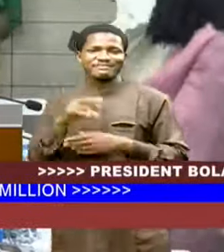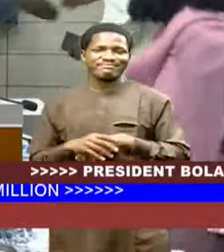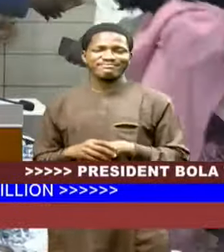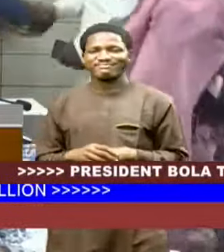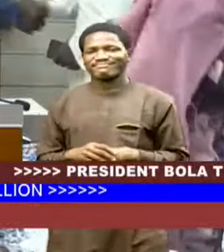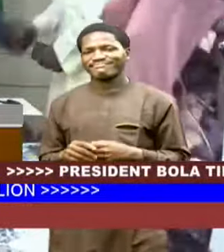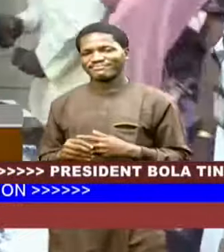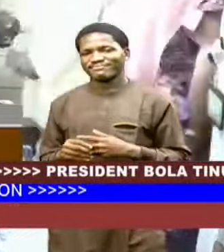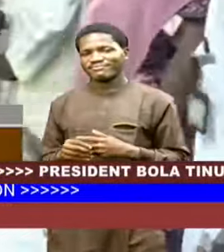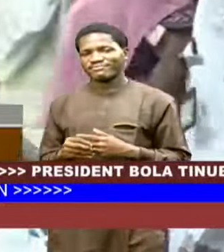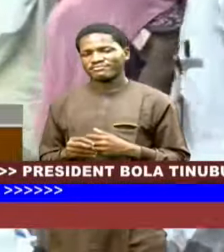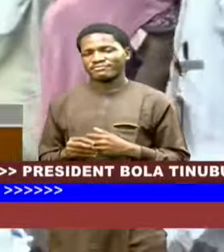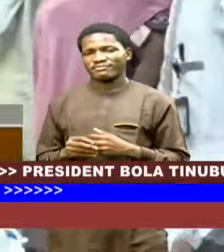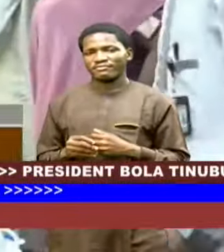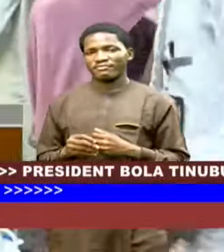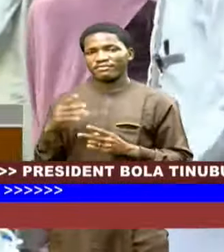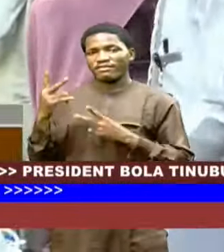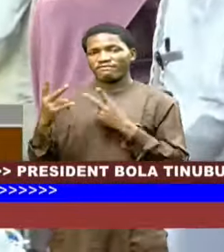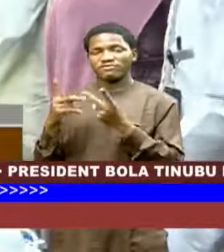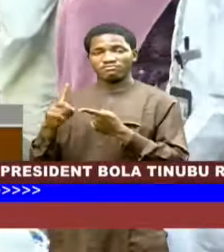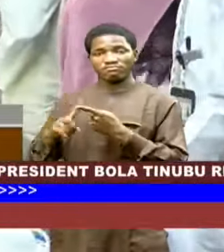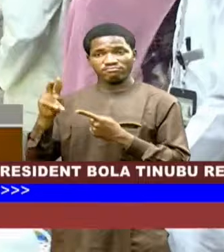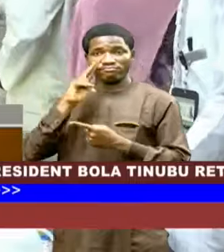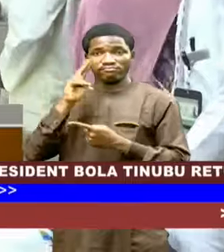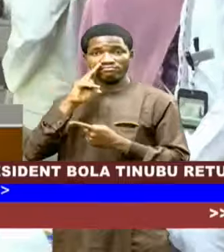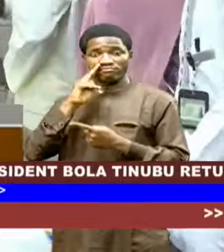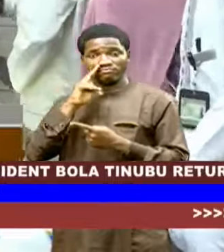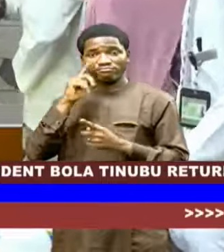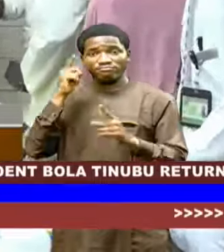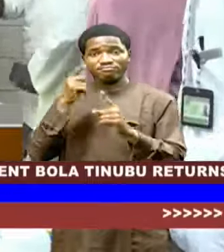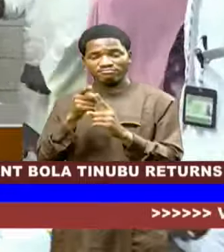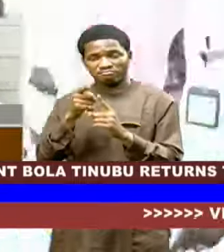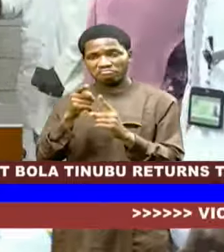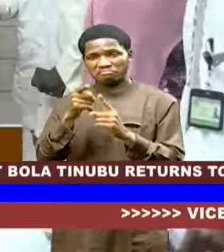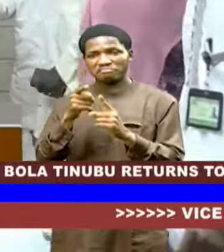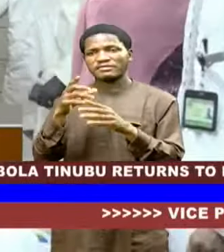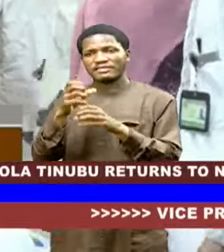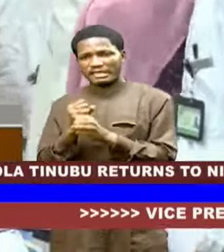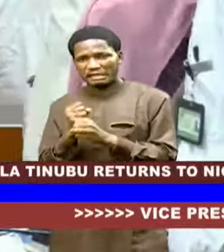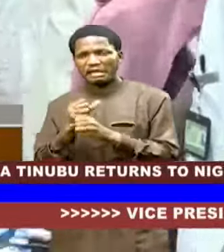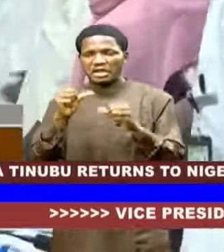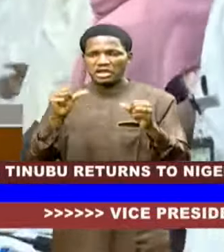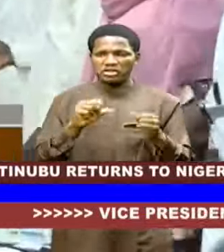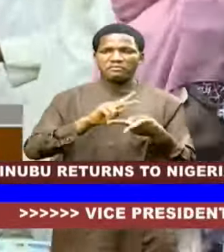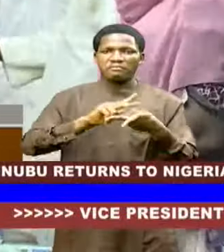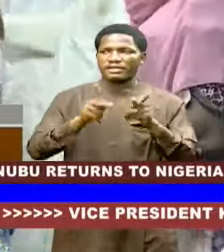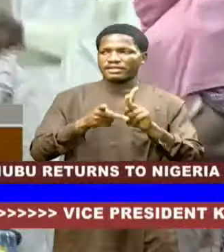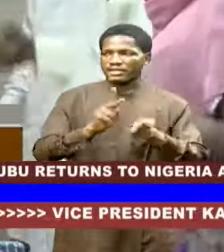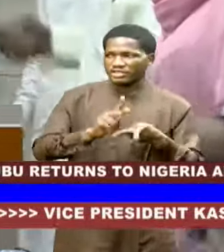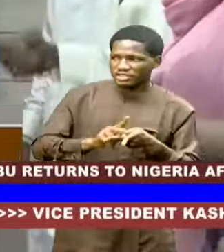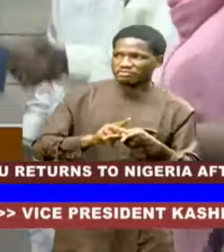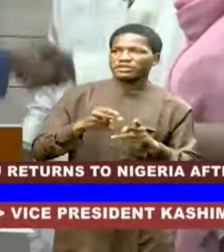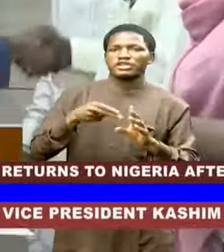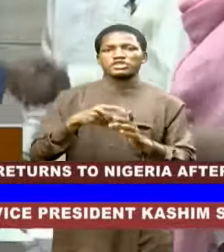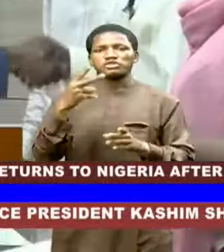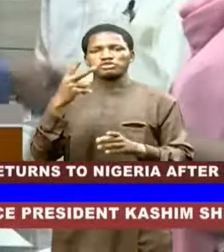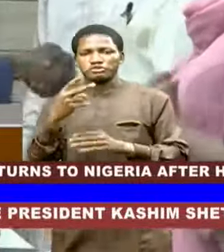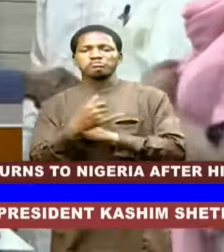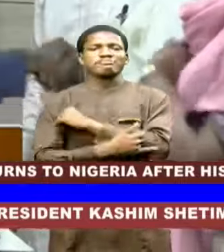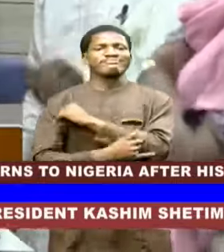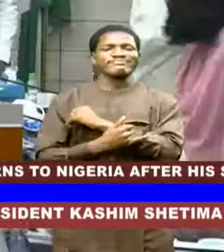The visit to Nigeria aims to seek areas of partnership in both sides of the continent. It also geared towards finding ways for